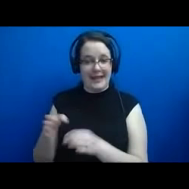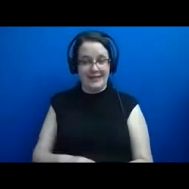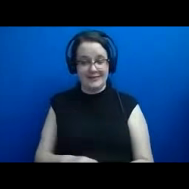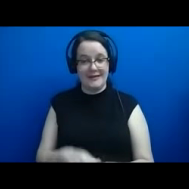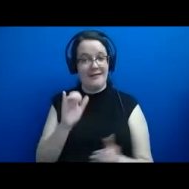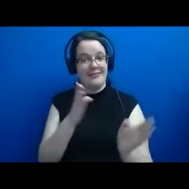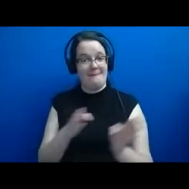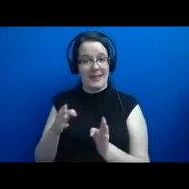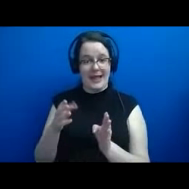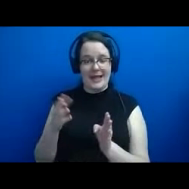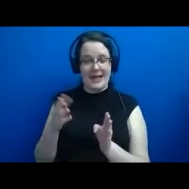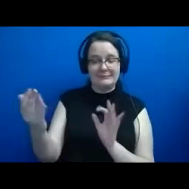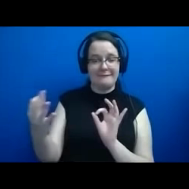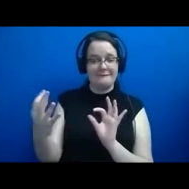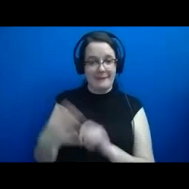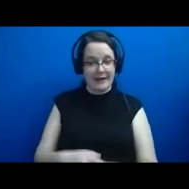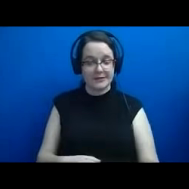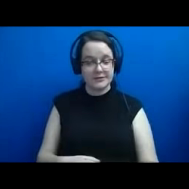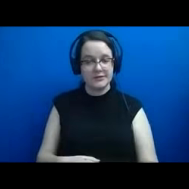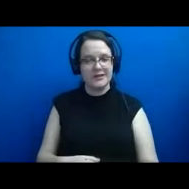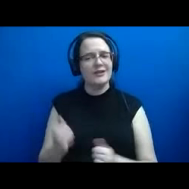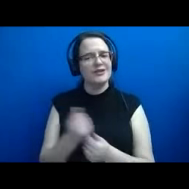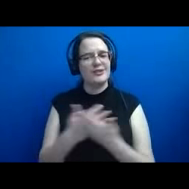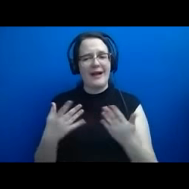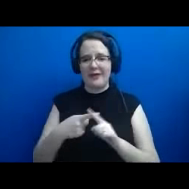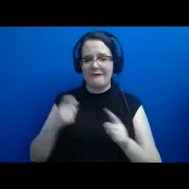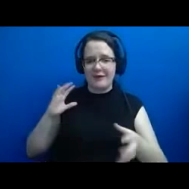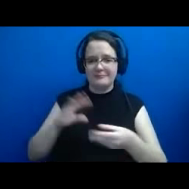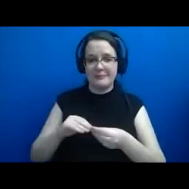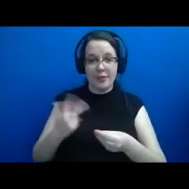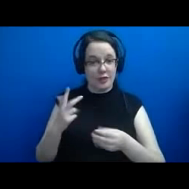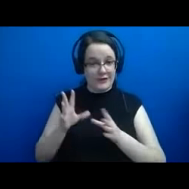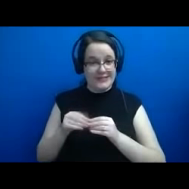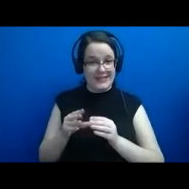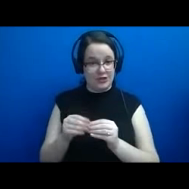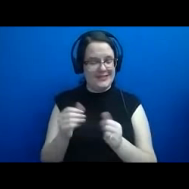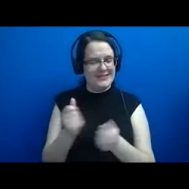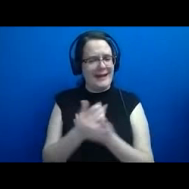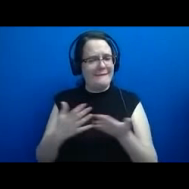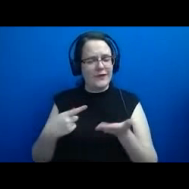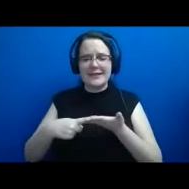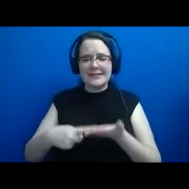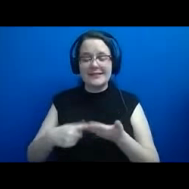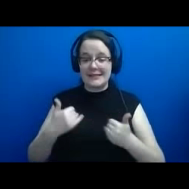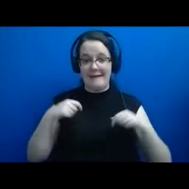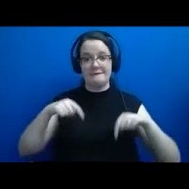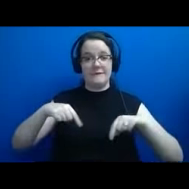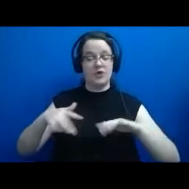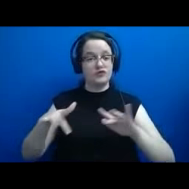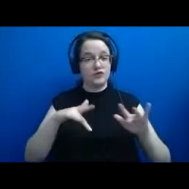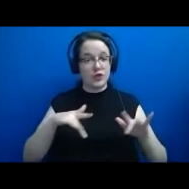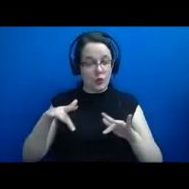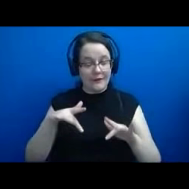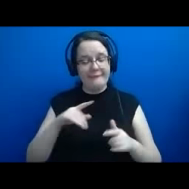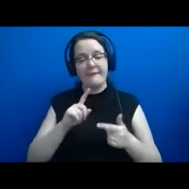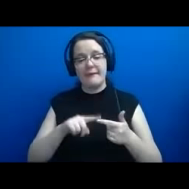that plan. So we'll collect everything from the last 3 sessions, everything that was discussed. We have the video recordings, we have the